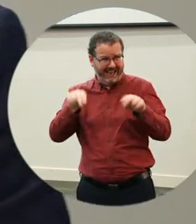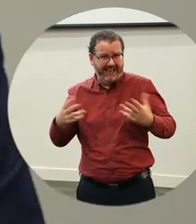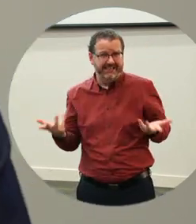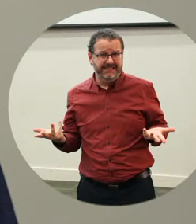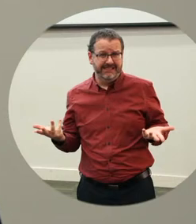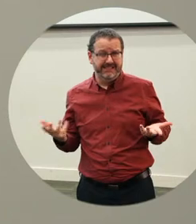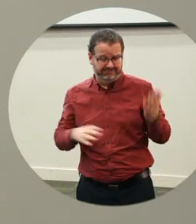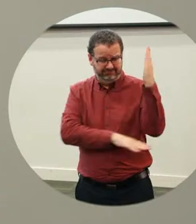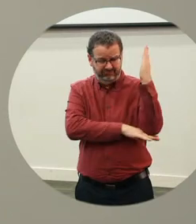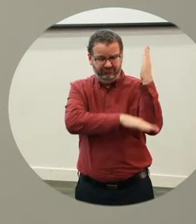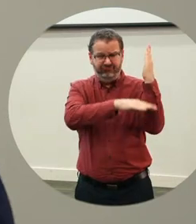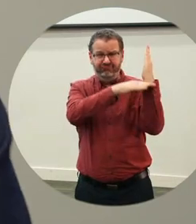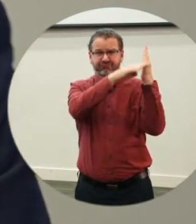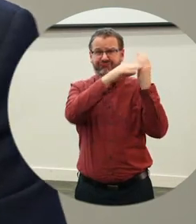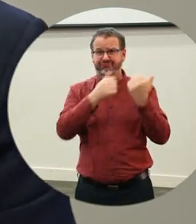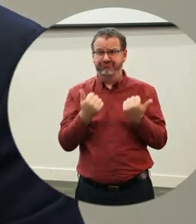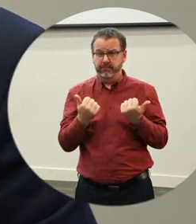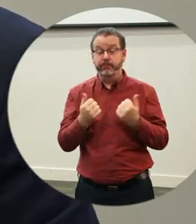celebrated